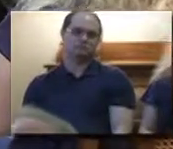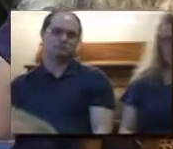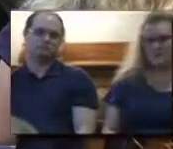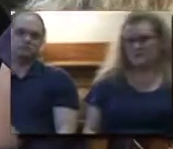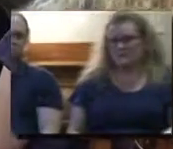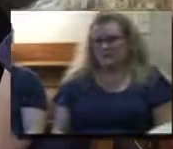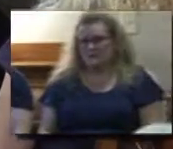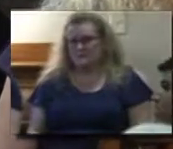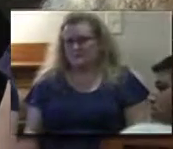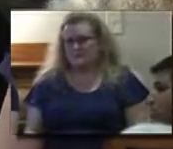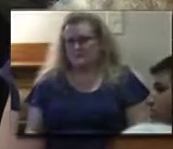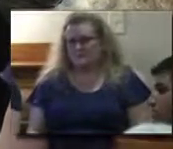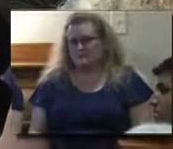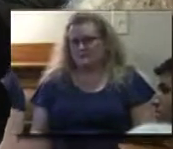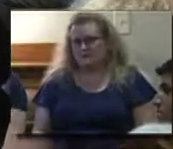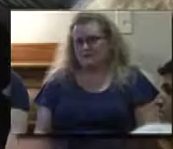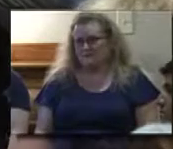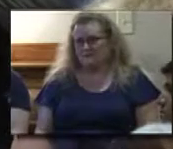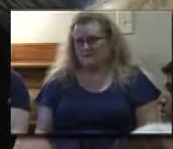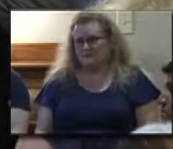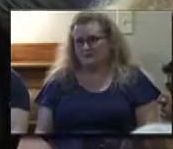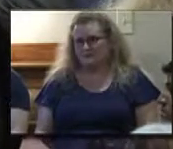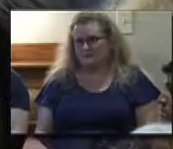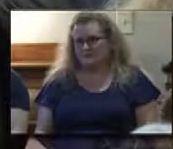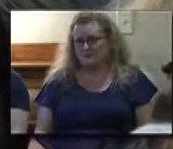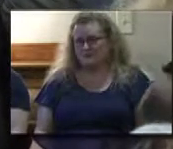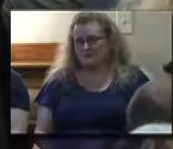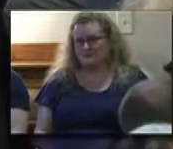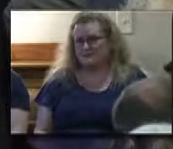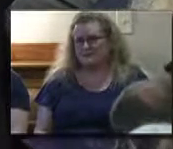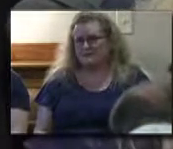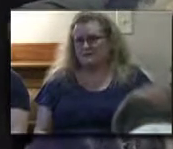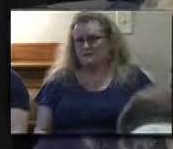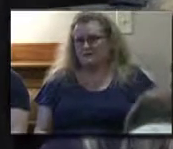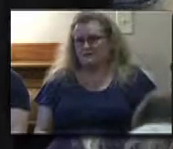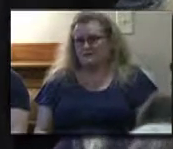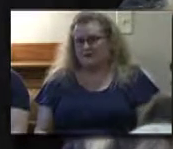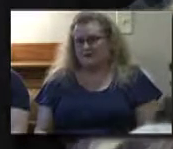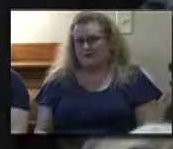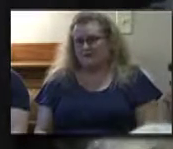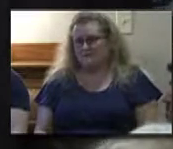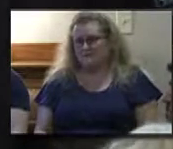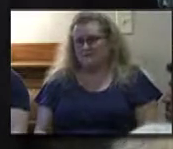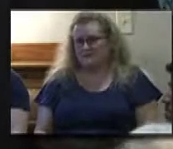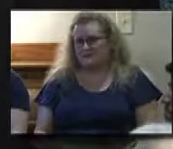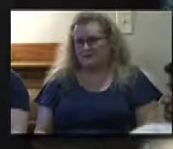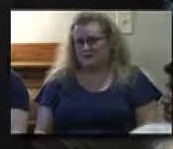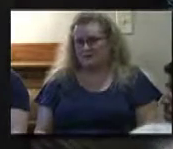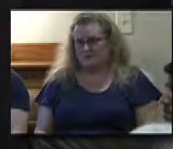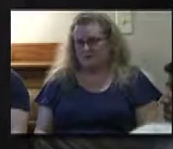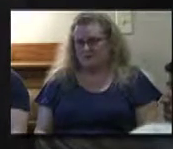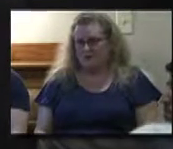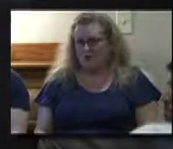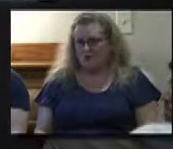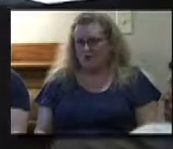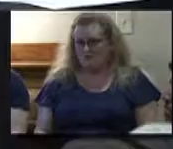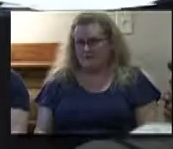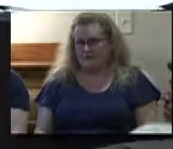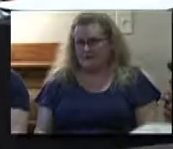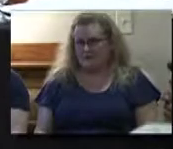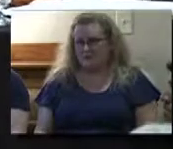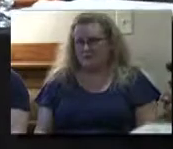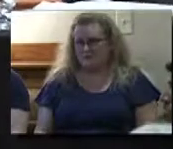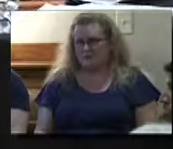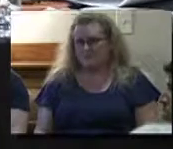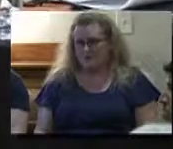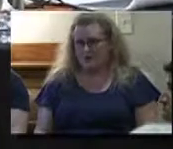The language acquisition, the theories, and the specific, you know, goal of